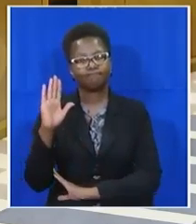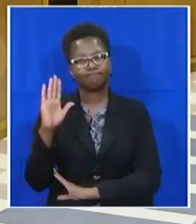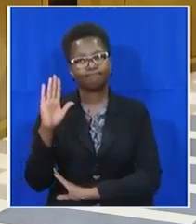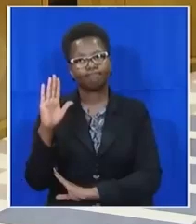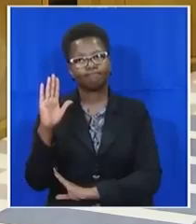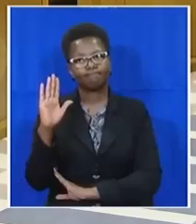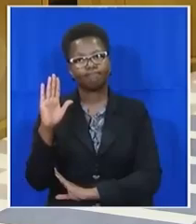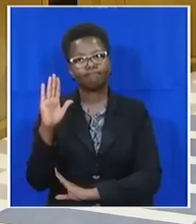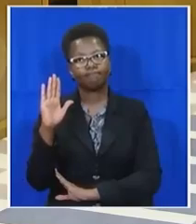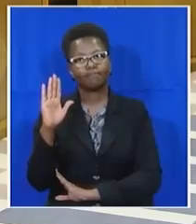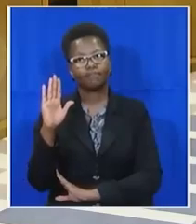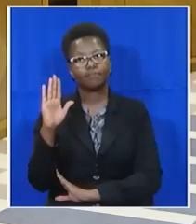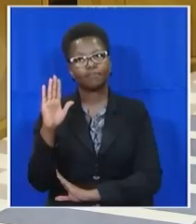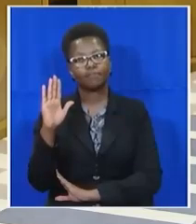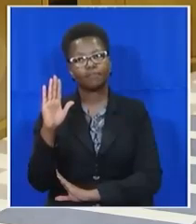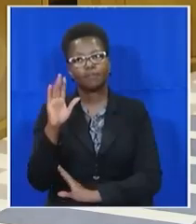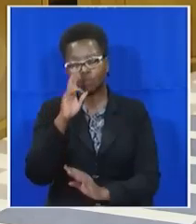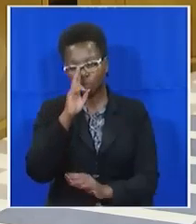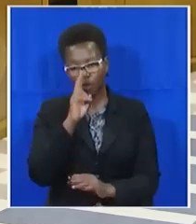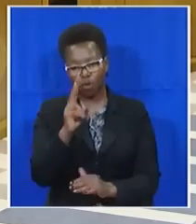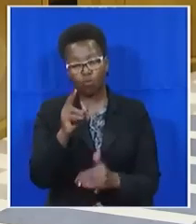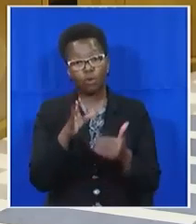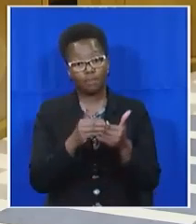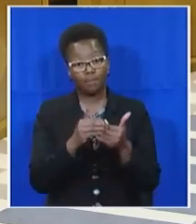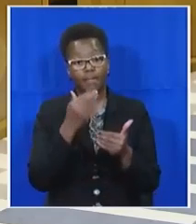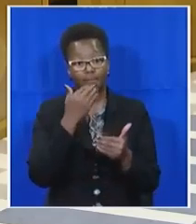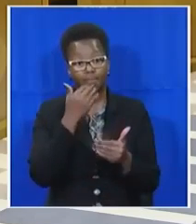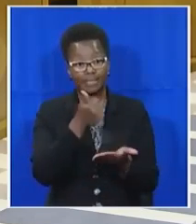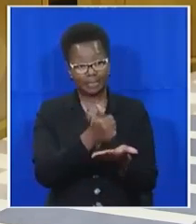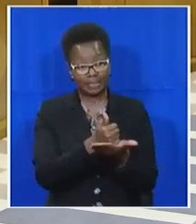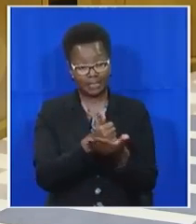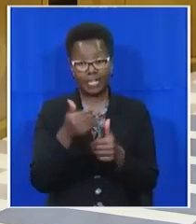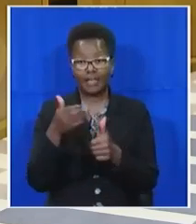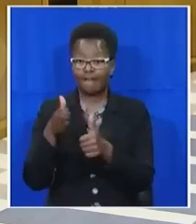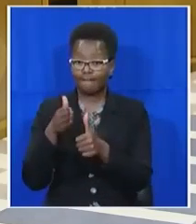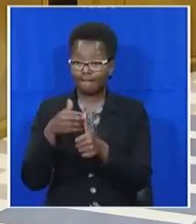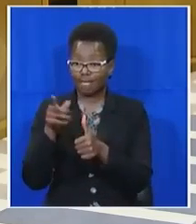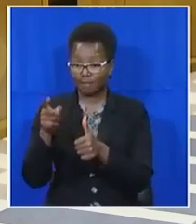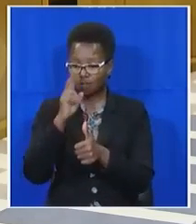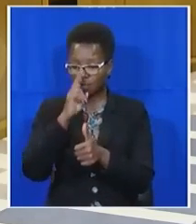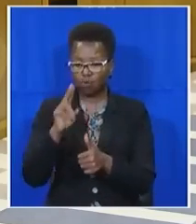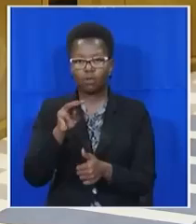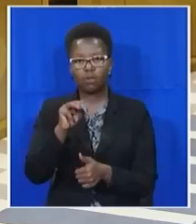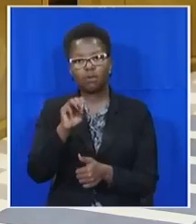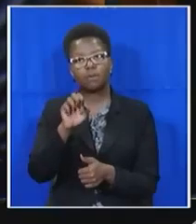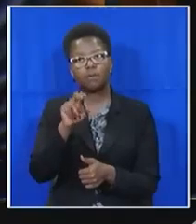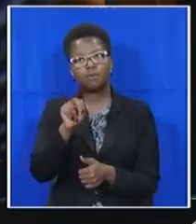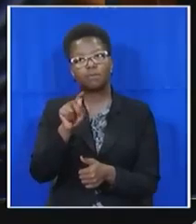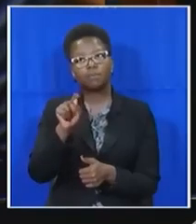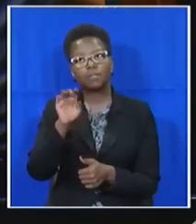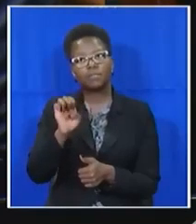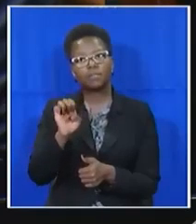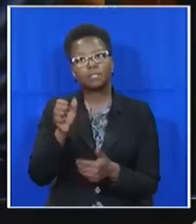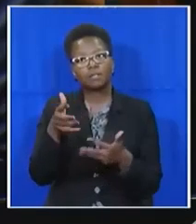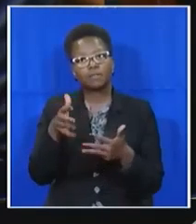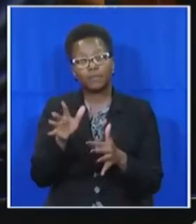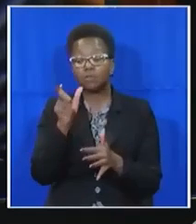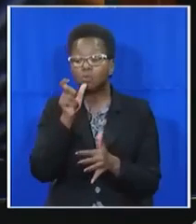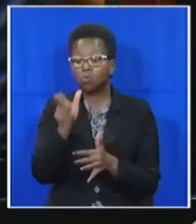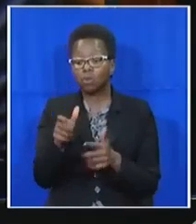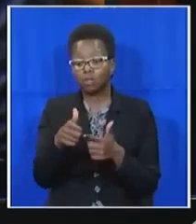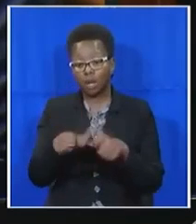Honorable member, please take your seat. Honorable Mente, The remarks you made were out of